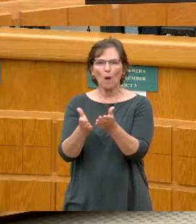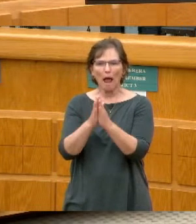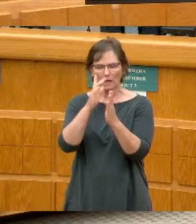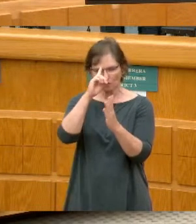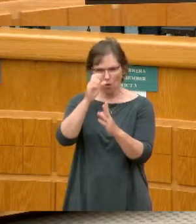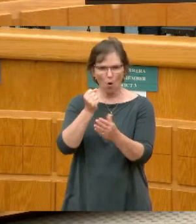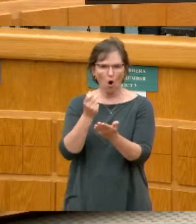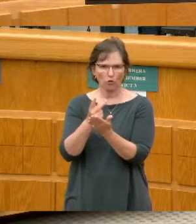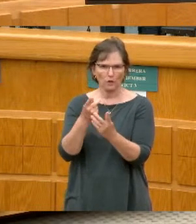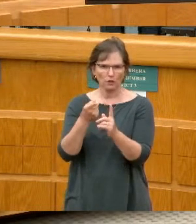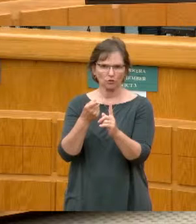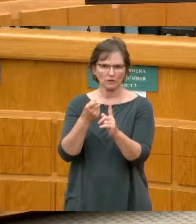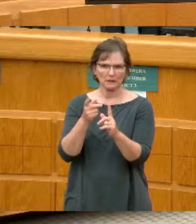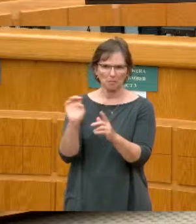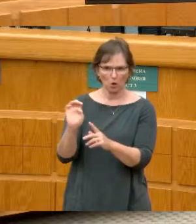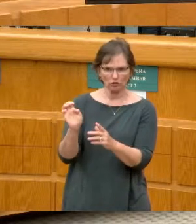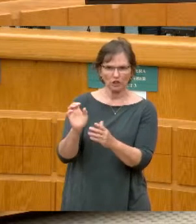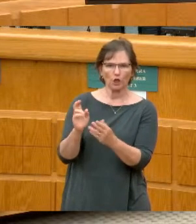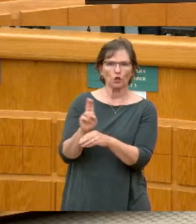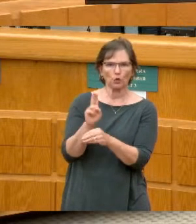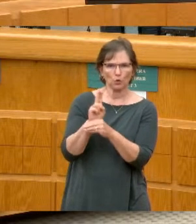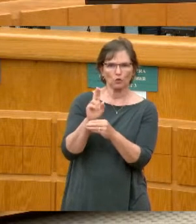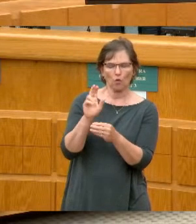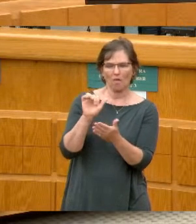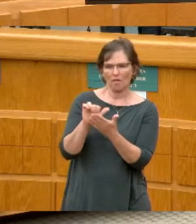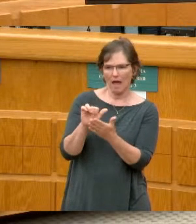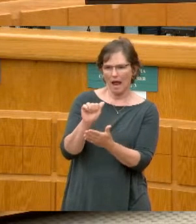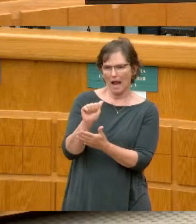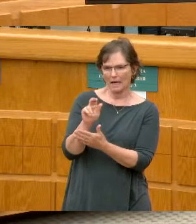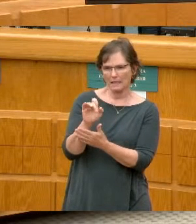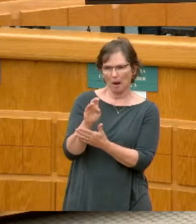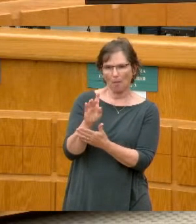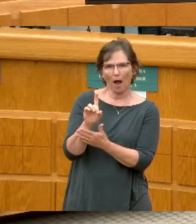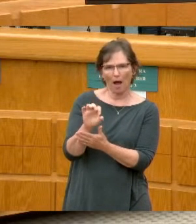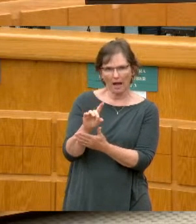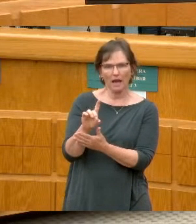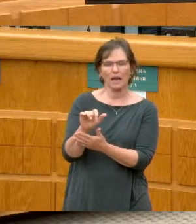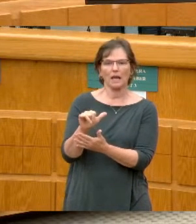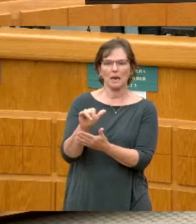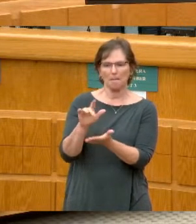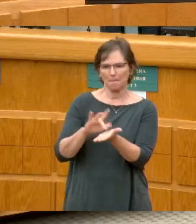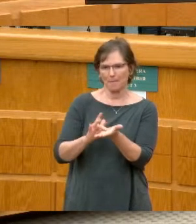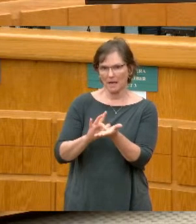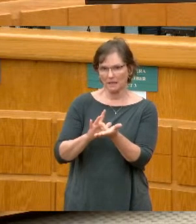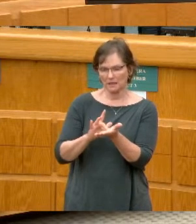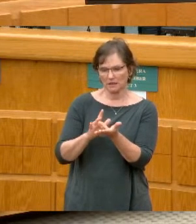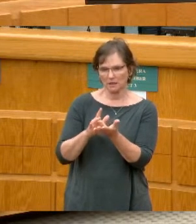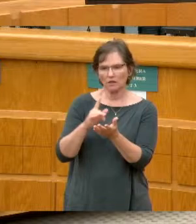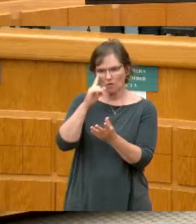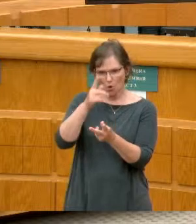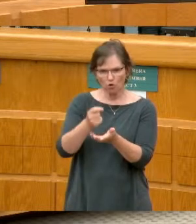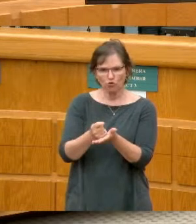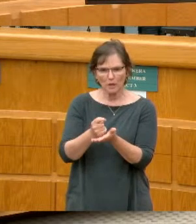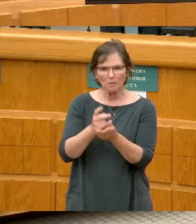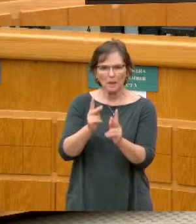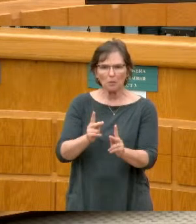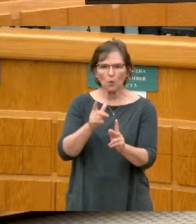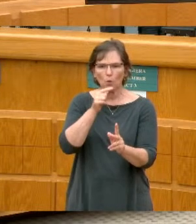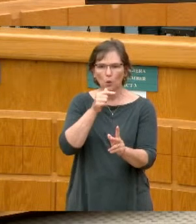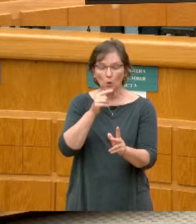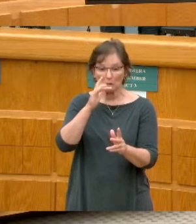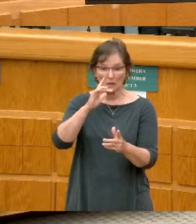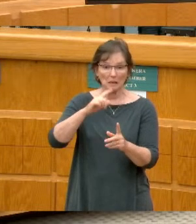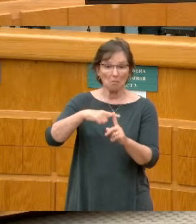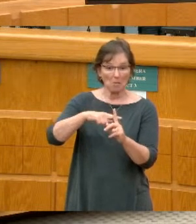positive. Similar to the Eli Lilly antibody treatment, you've heard about Regeneron Pharmaceuticals, and they've also